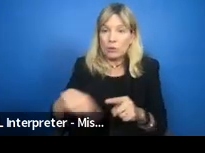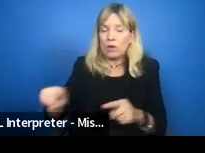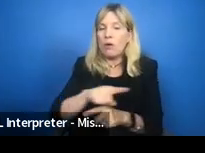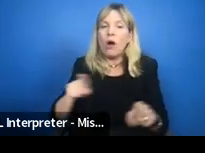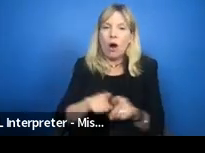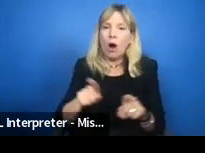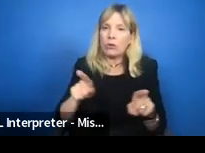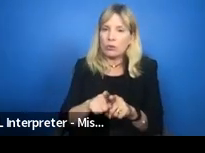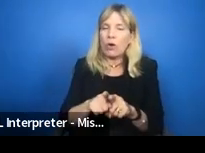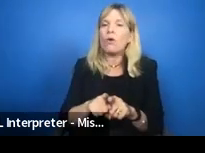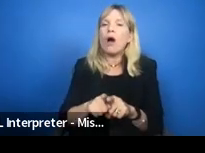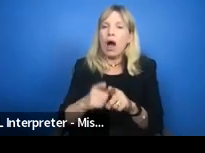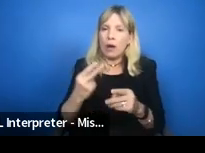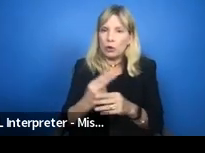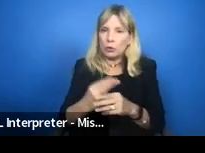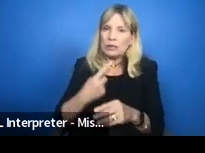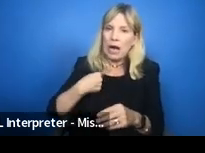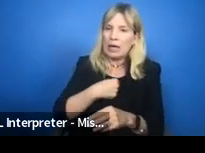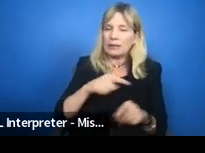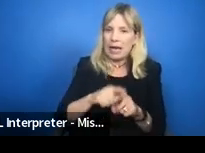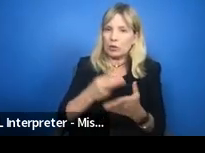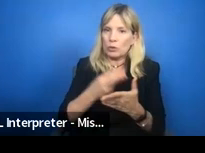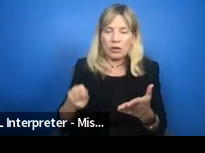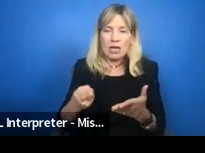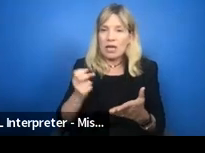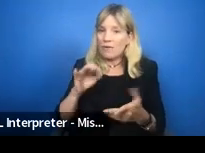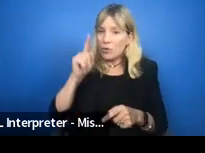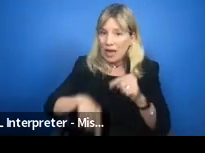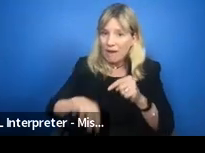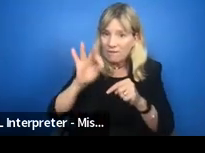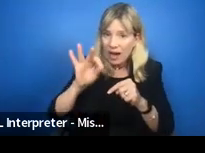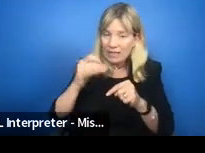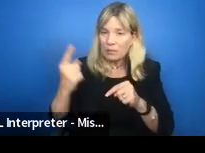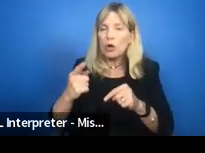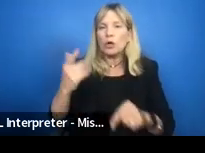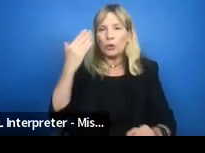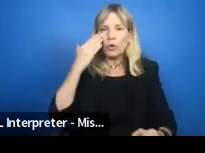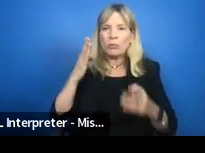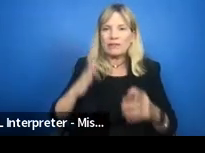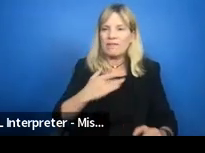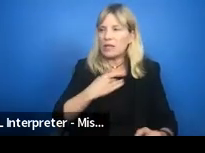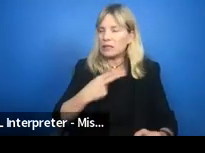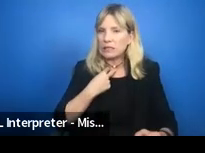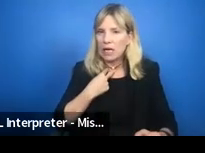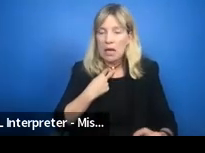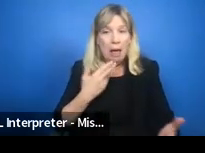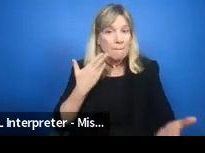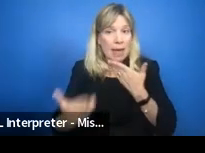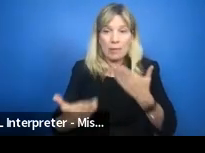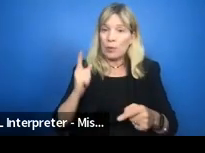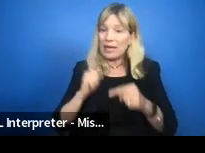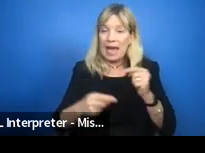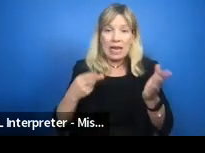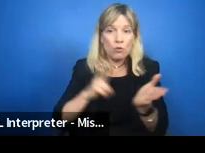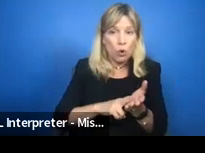offer ourselves as a resource. If you can't find somebody, or you know somebody who's stuck, we may not be able to get you enrolled, but